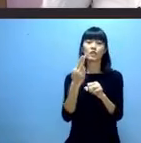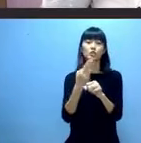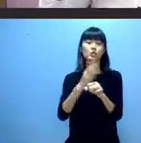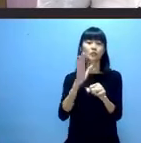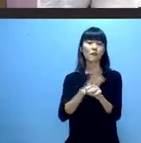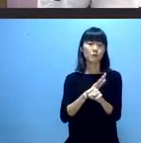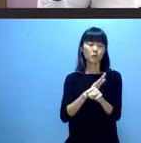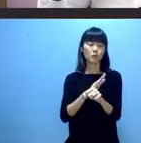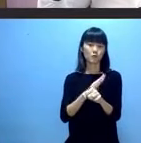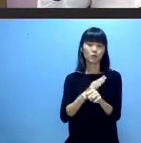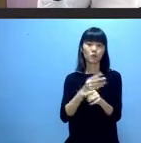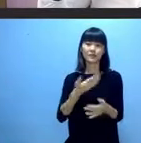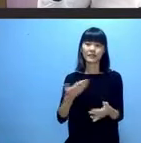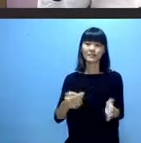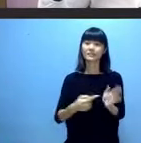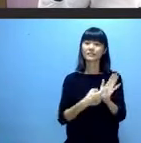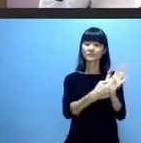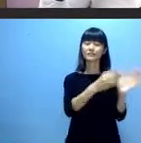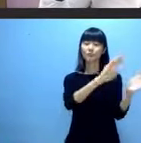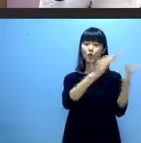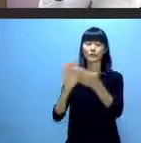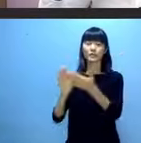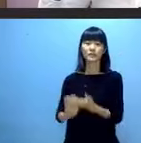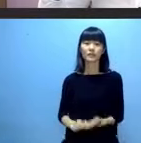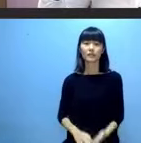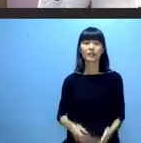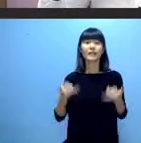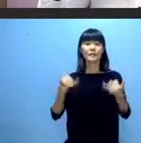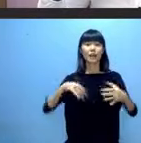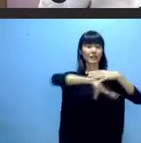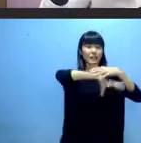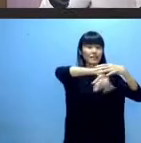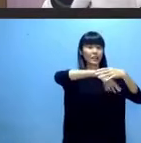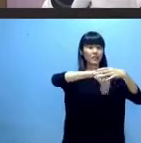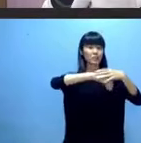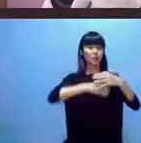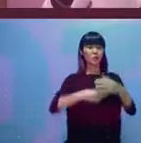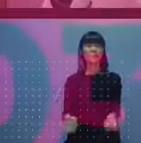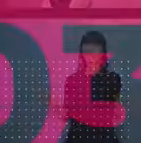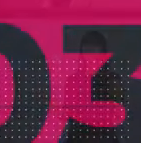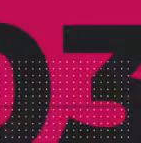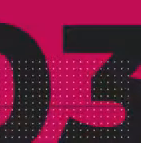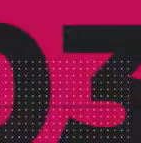director tells me that the lucky draw is ready. Let's give out some prizes. Here we go.